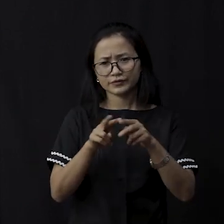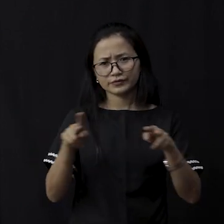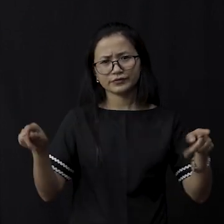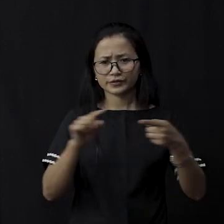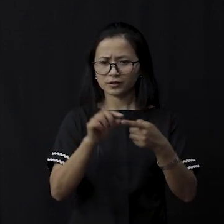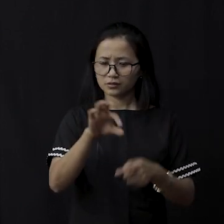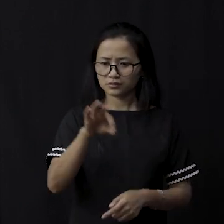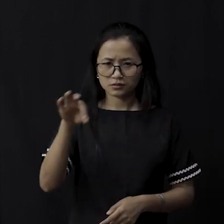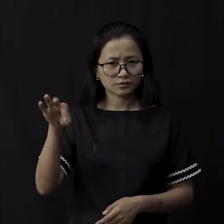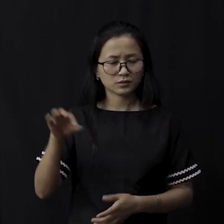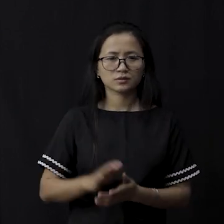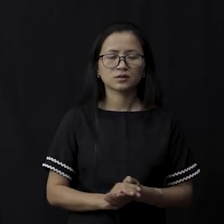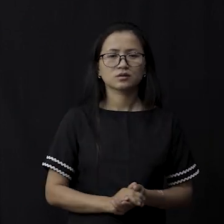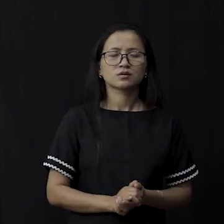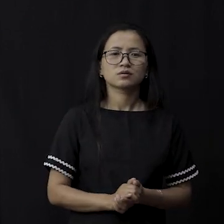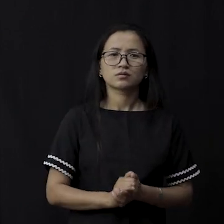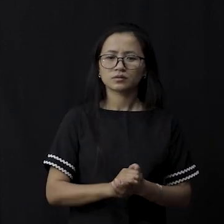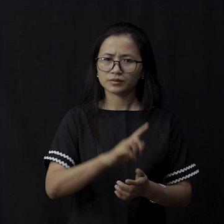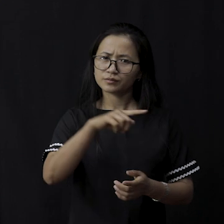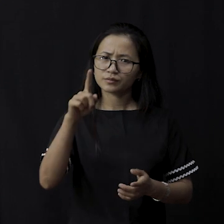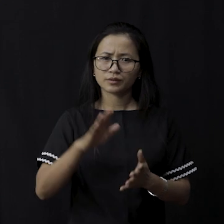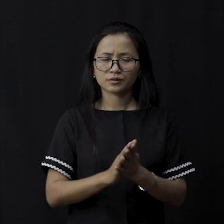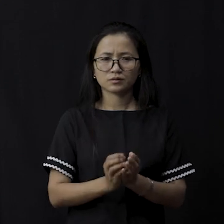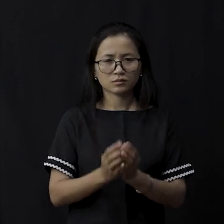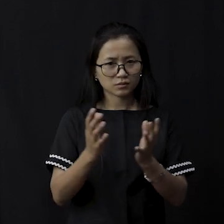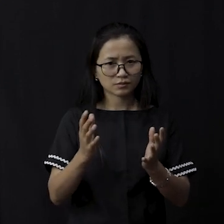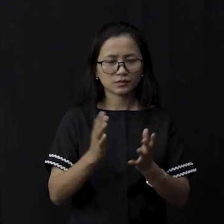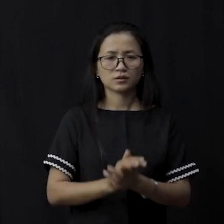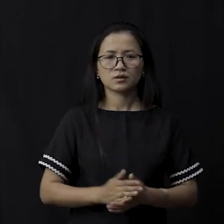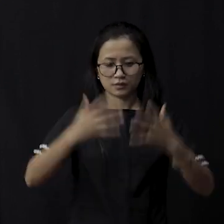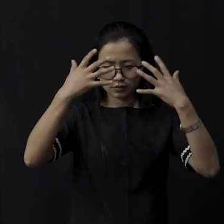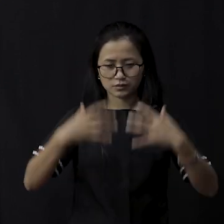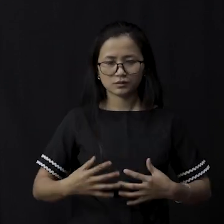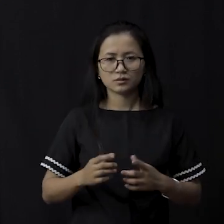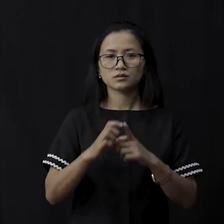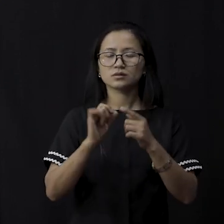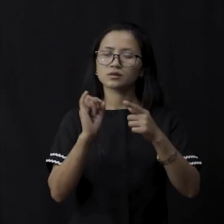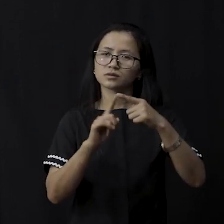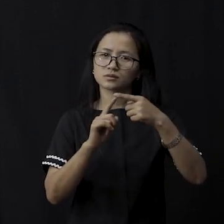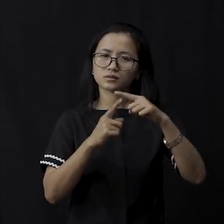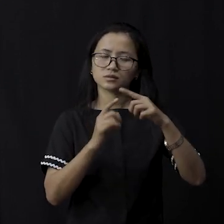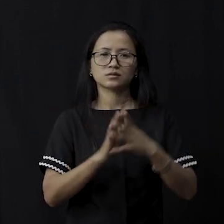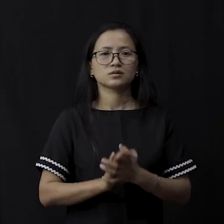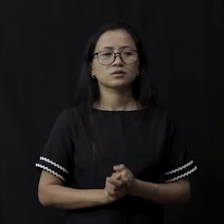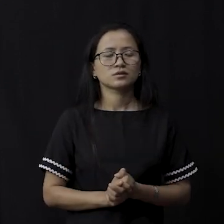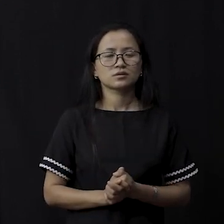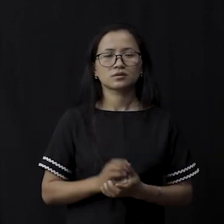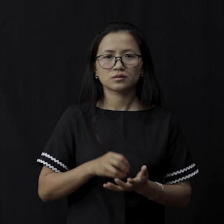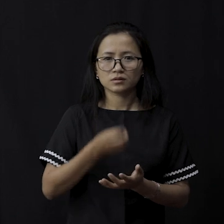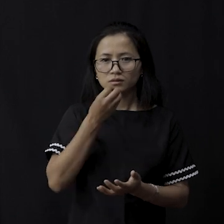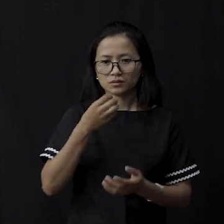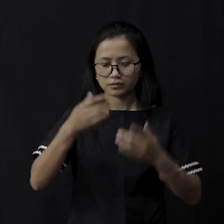items, and we should eat each of this, okay, in the right amount. And a diet. What is a diet? A diet means our